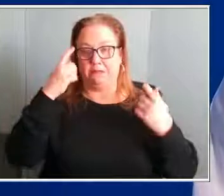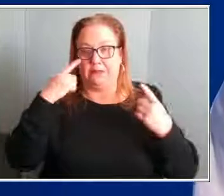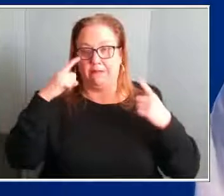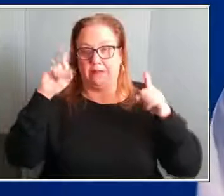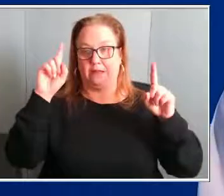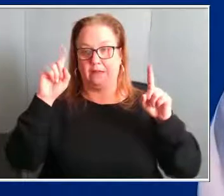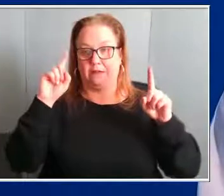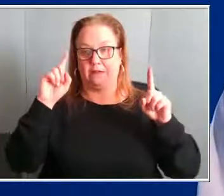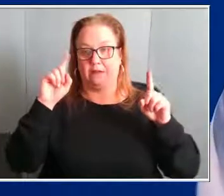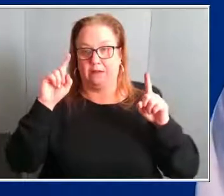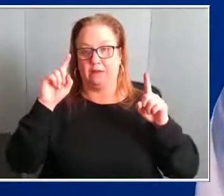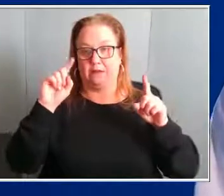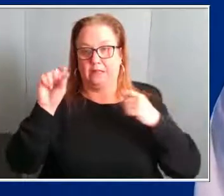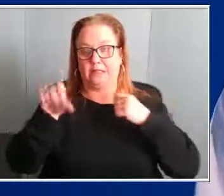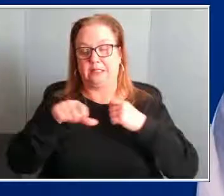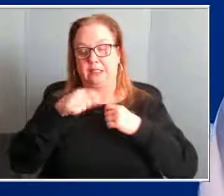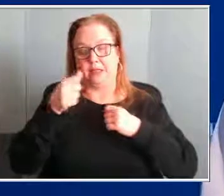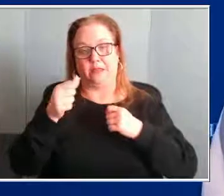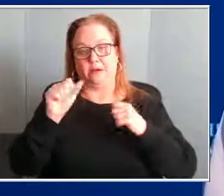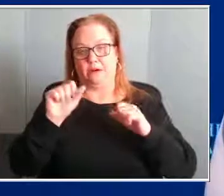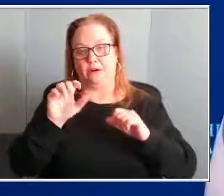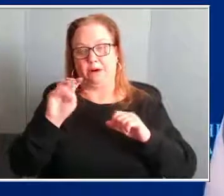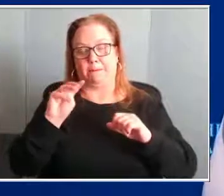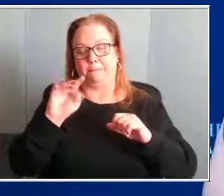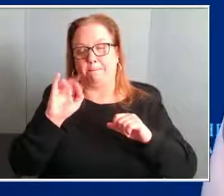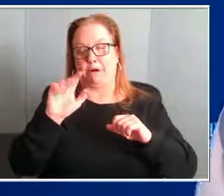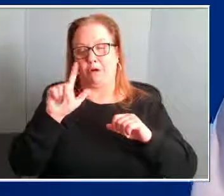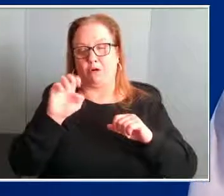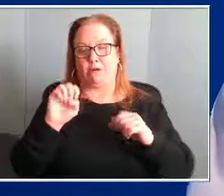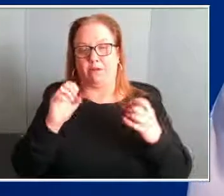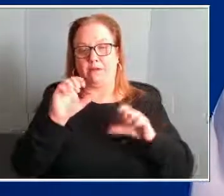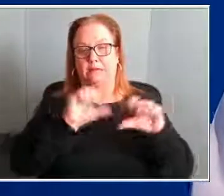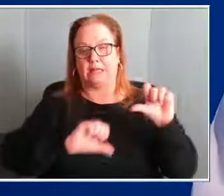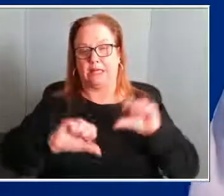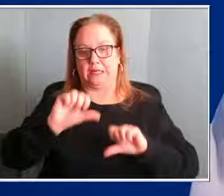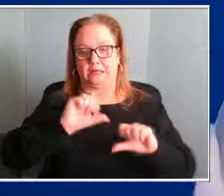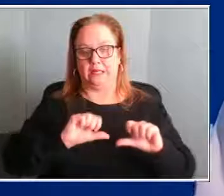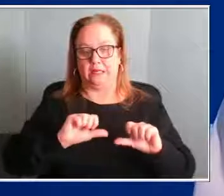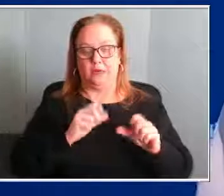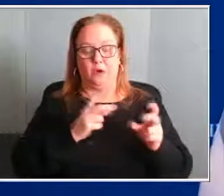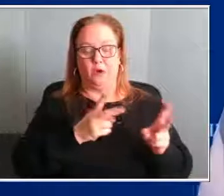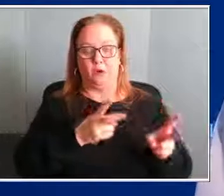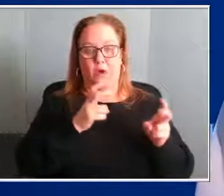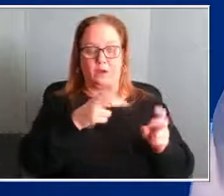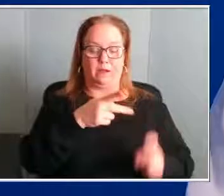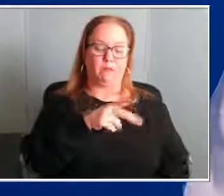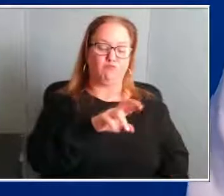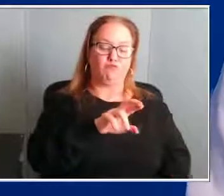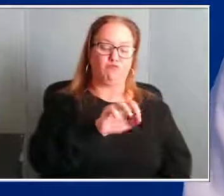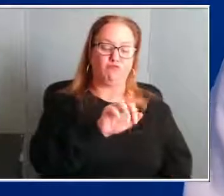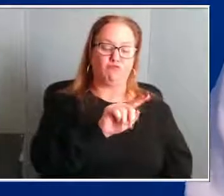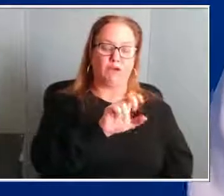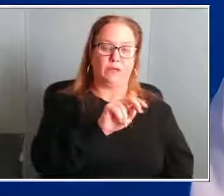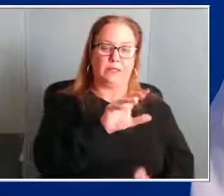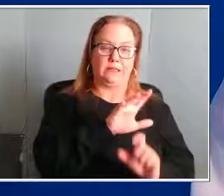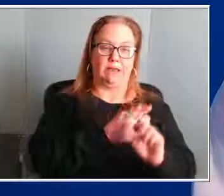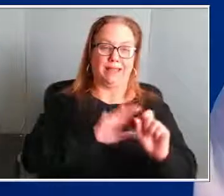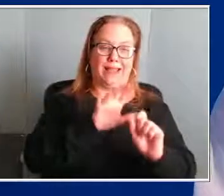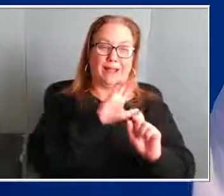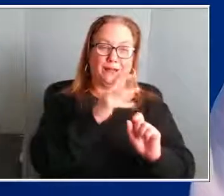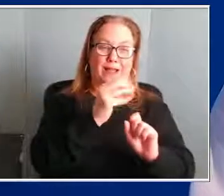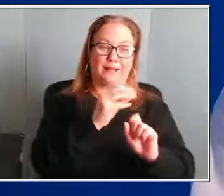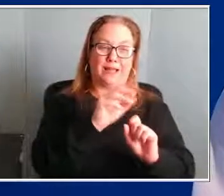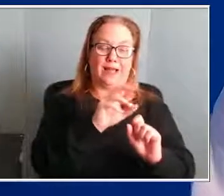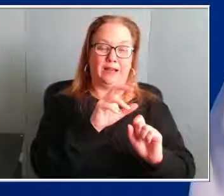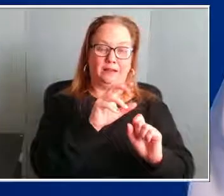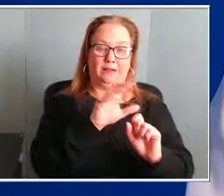is just another miracle of modern science. And what they've done is take one of the proteins that are on the outside of the vaccine, or on